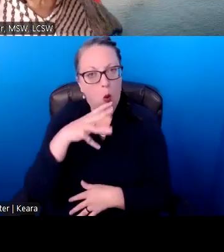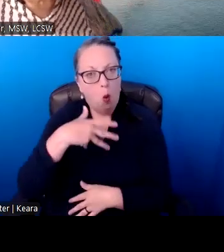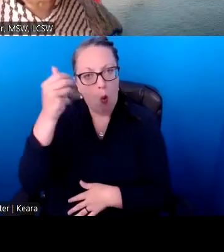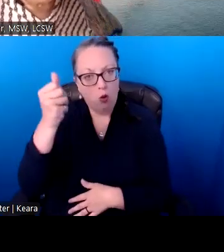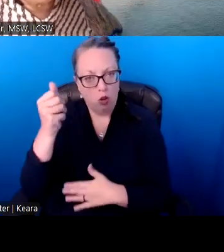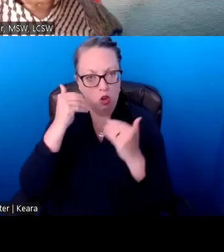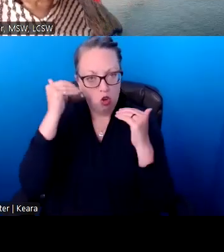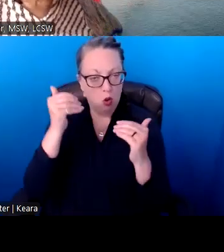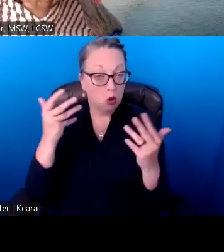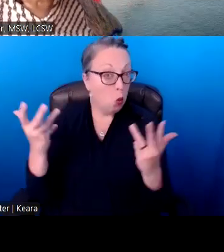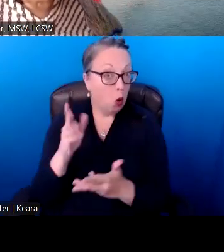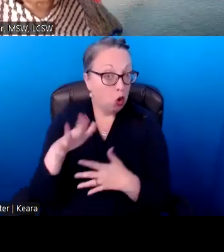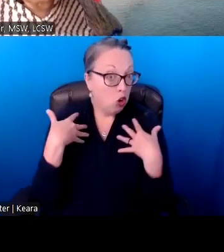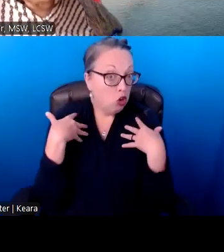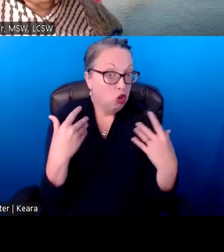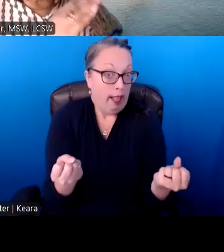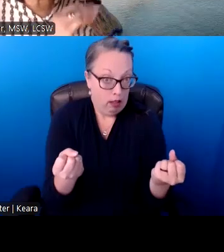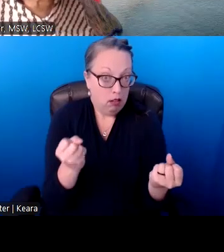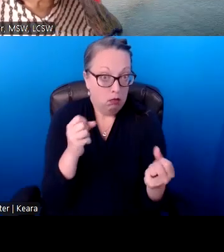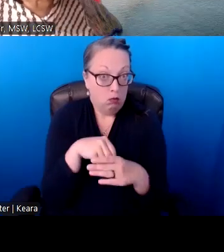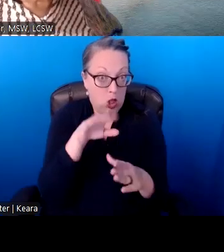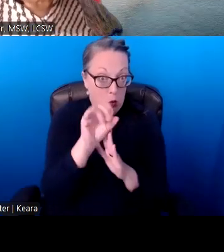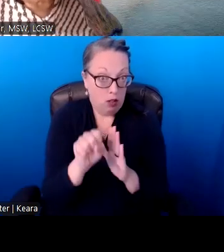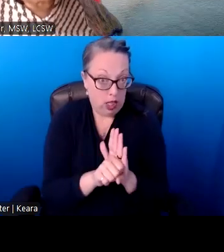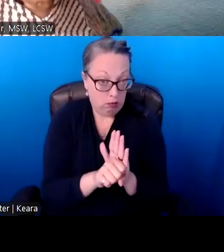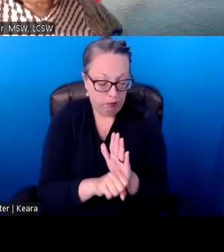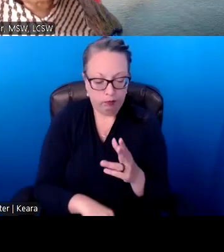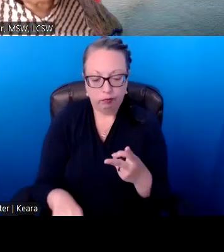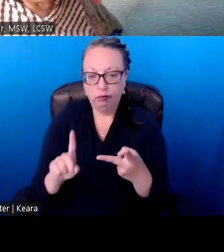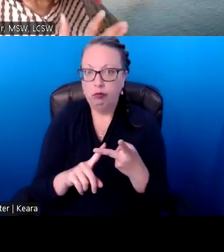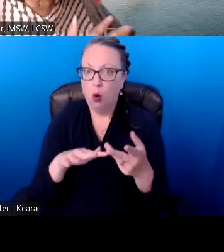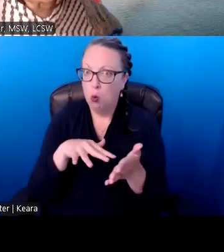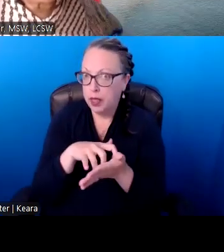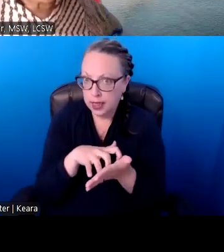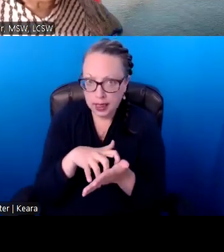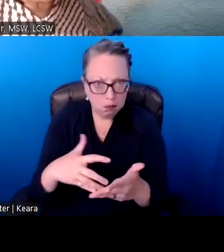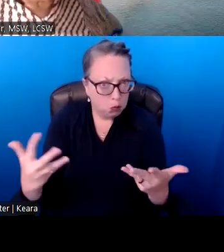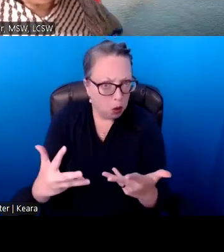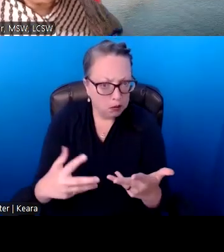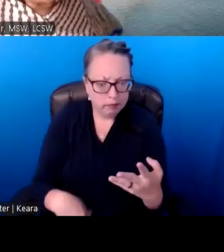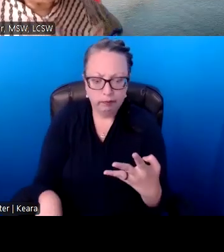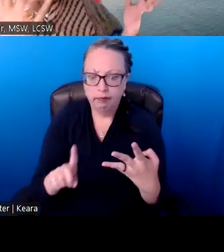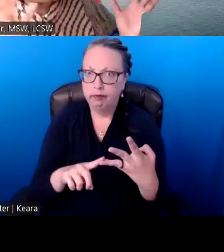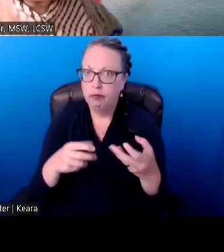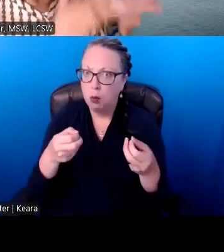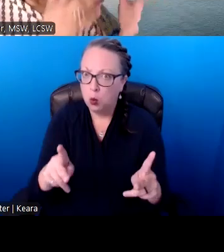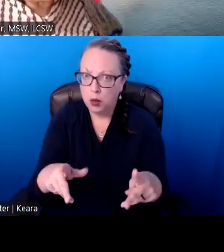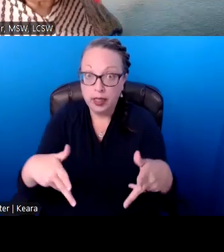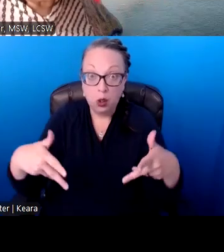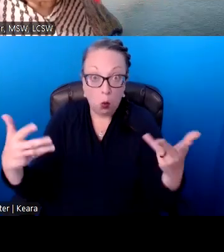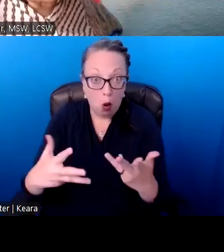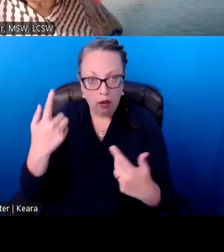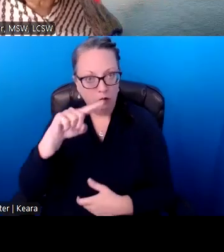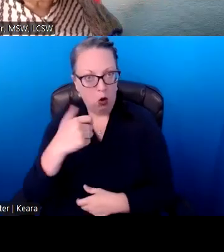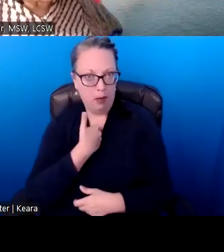the strengths in your state? What are the weaknesses? What are the opportunities? For me, I can tell